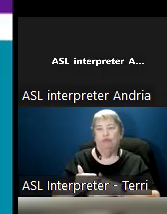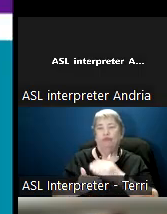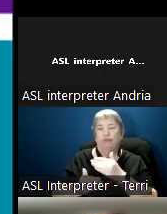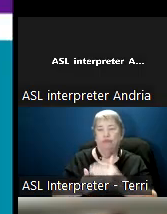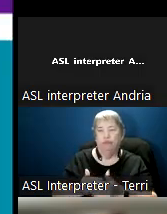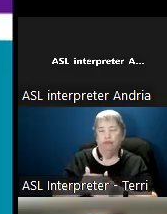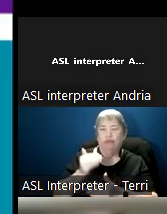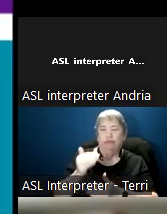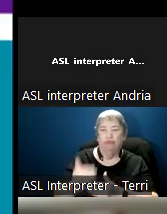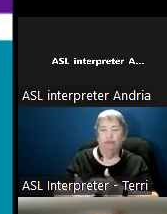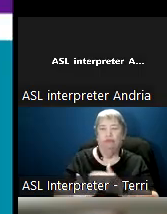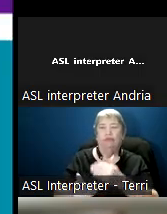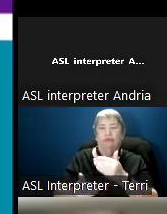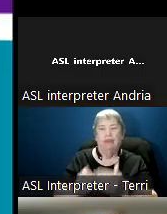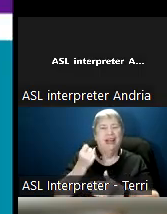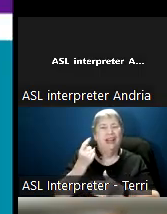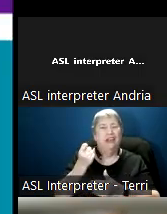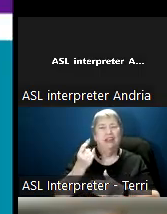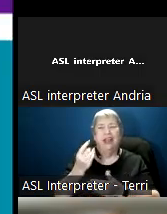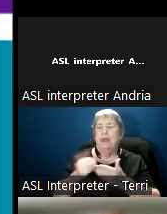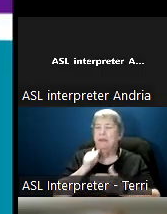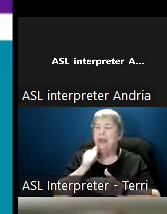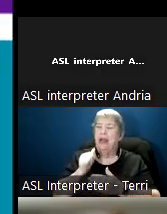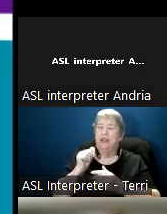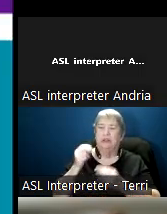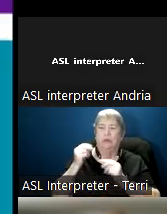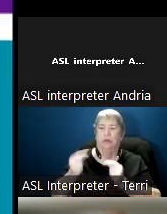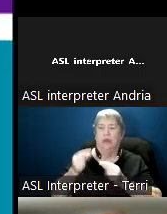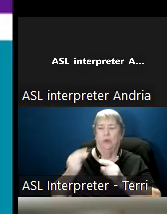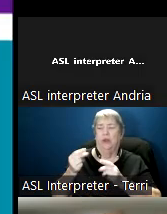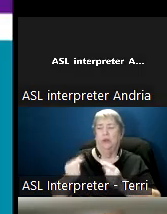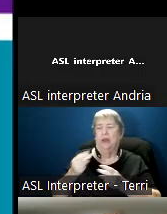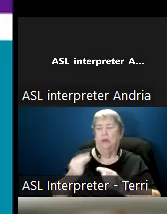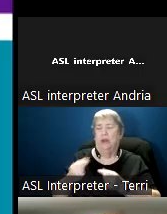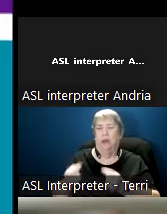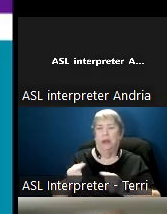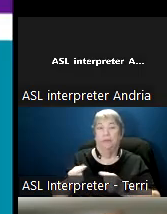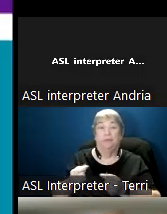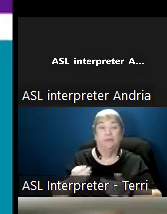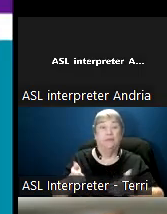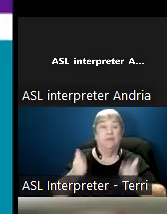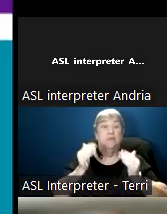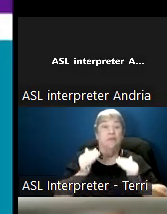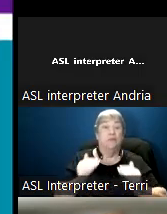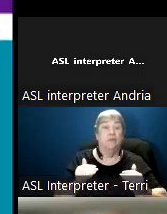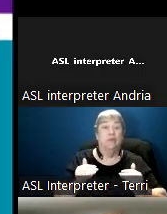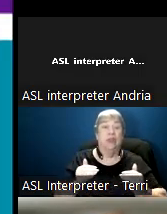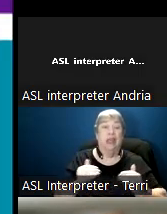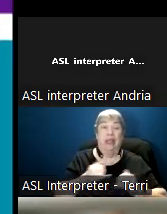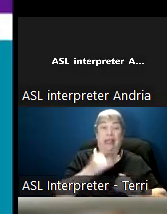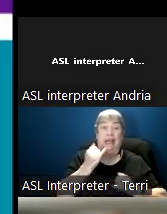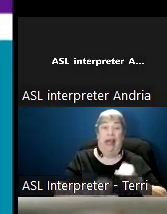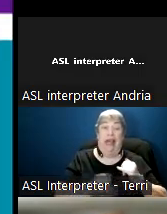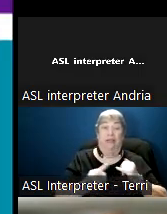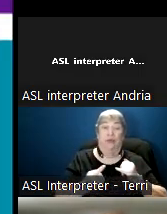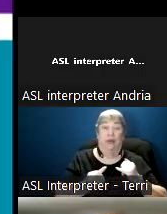fire. And most important, and this is the hardest one, respect their choices,